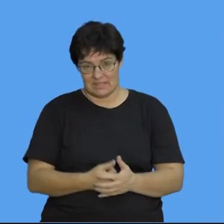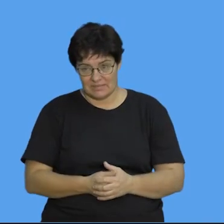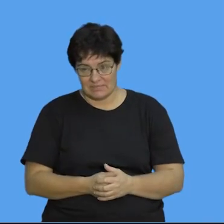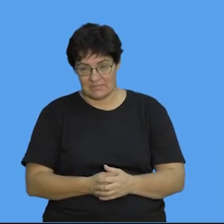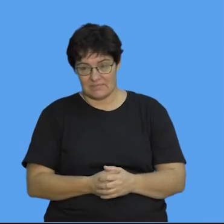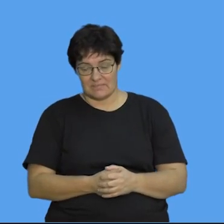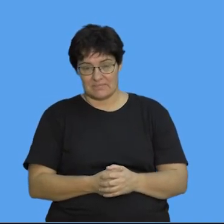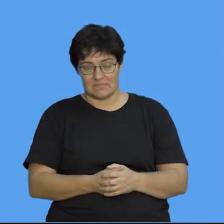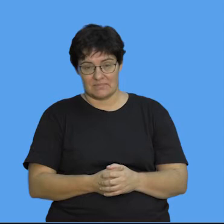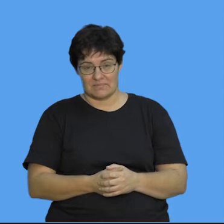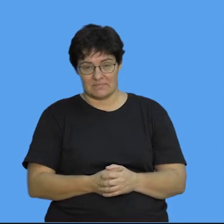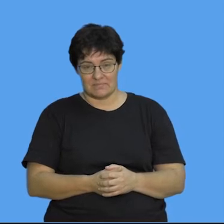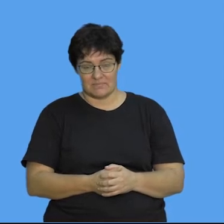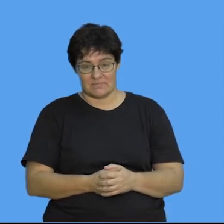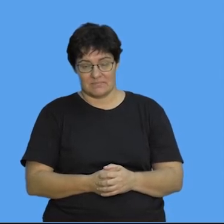water.